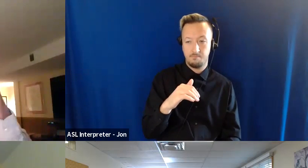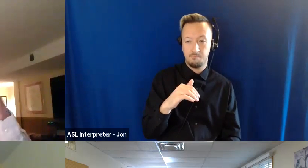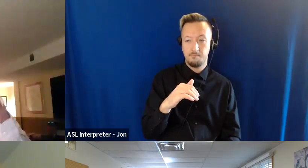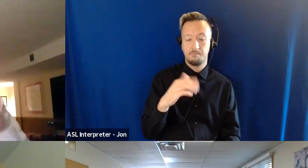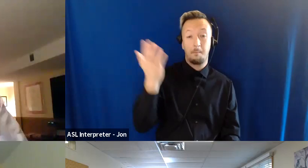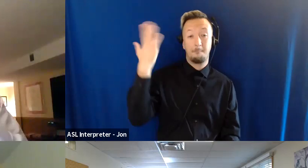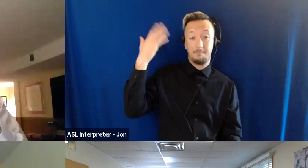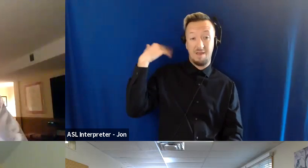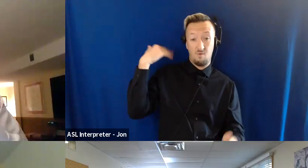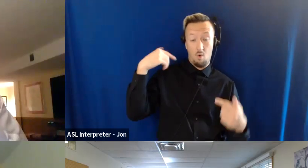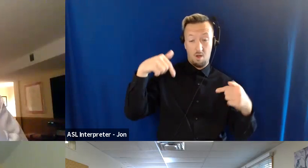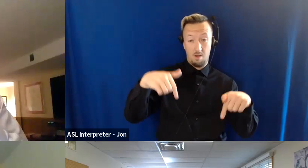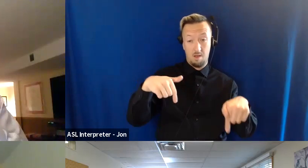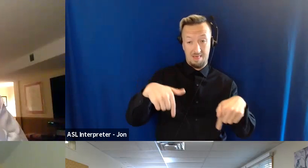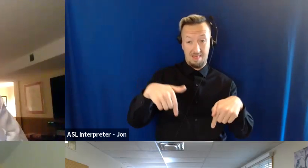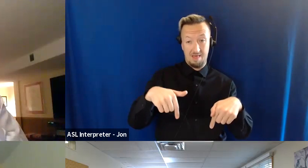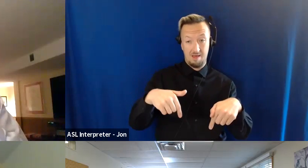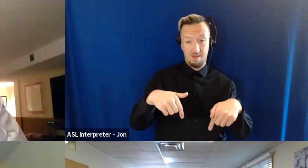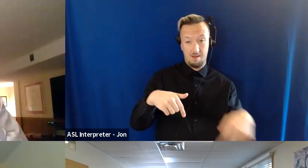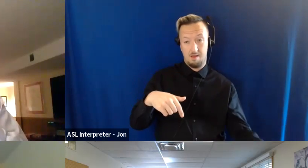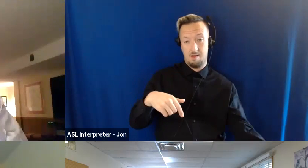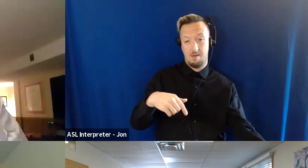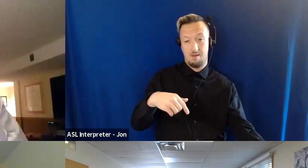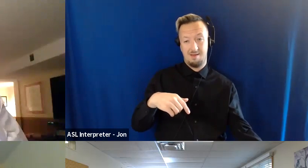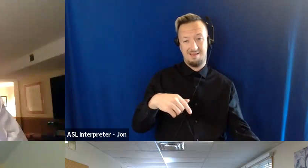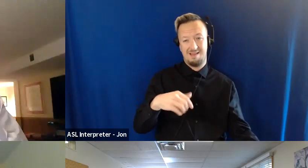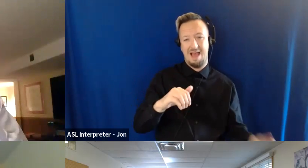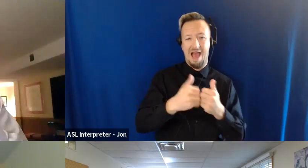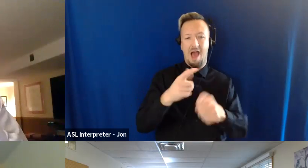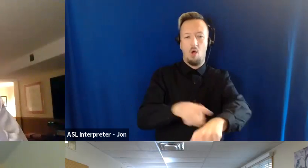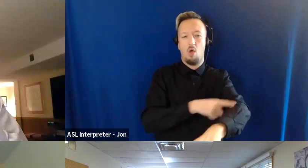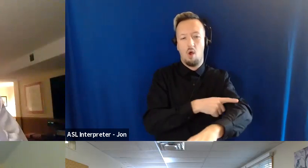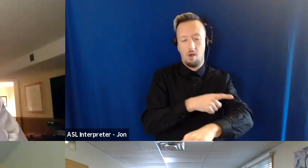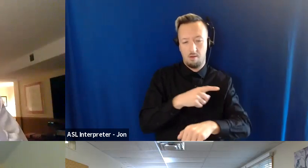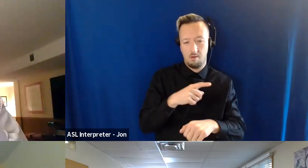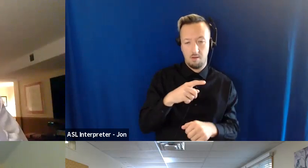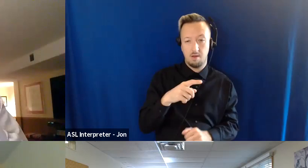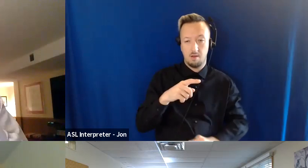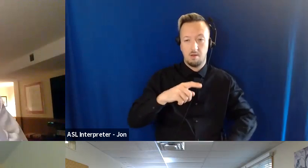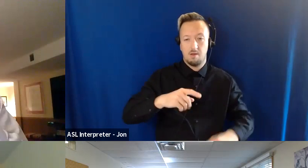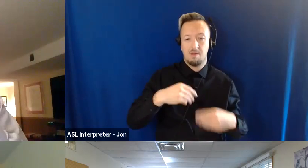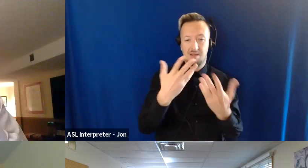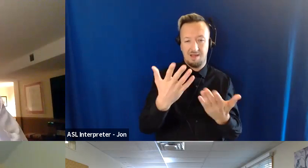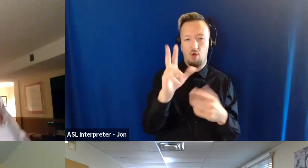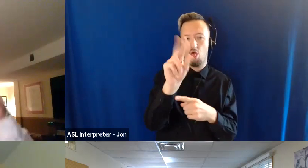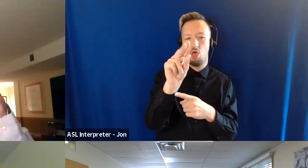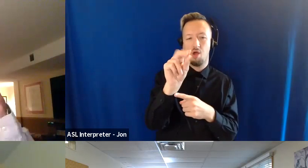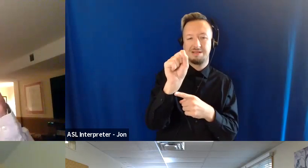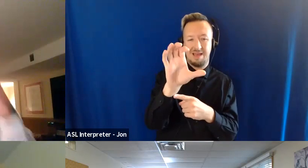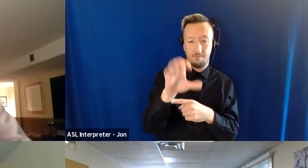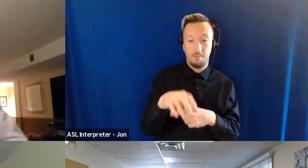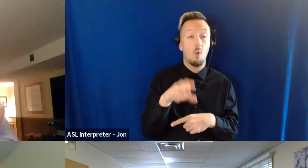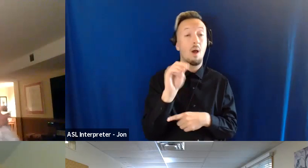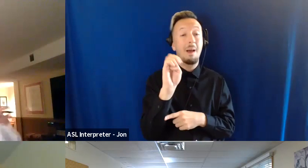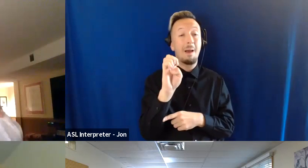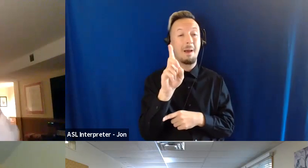upon prior to this, I'll you're go gonna fast. have Don't 30 take up my time. seconds Tell me how much or time I have. less Okay. to respond to 30 this seconds or less. question. The media likes